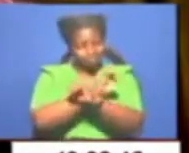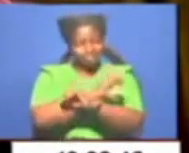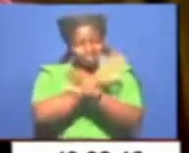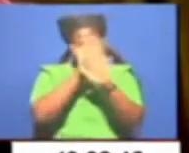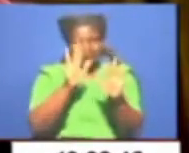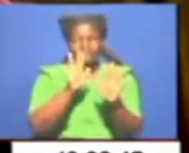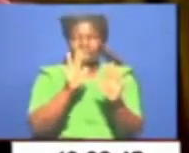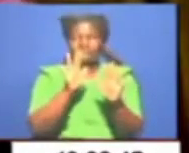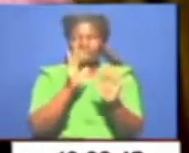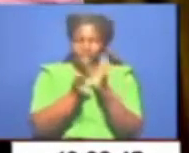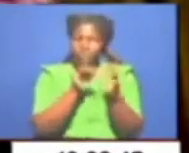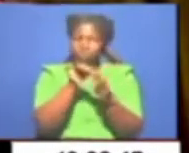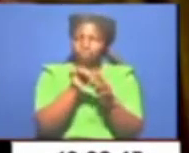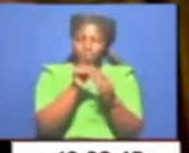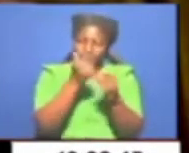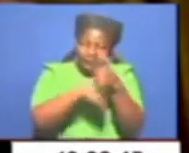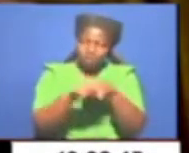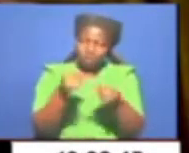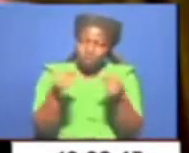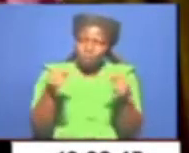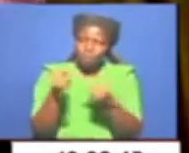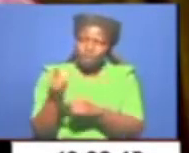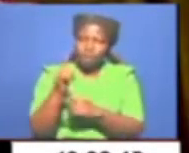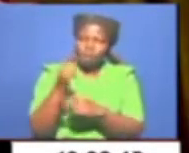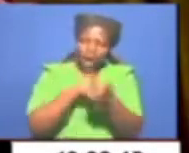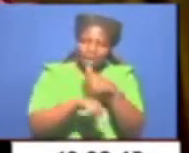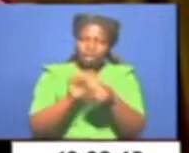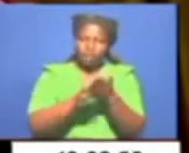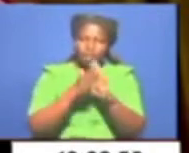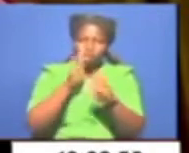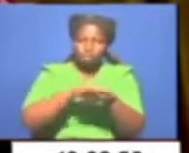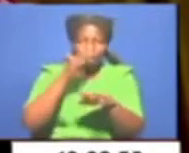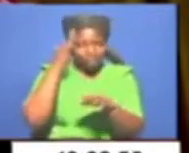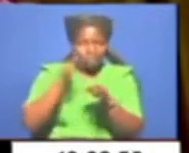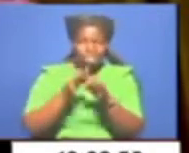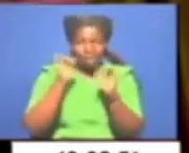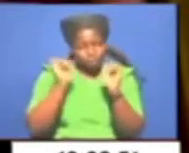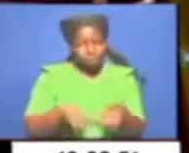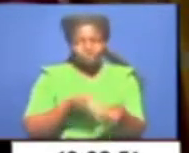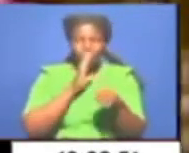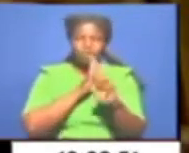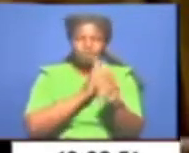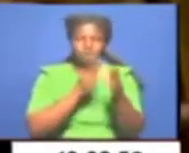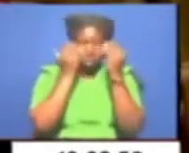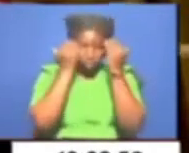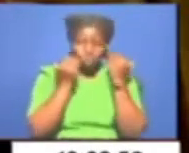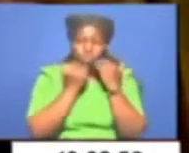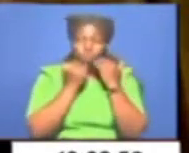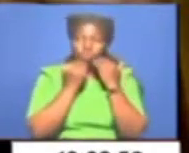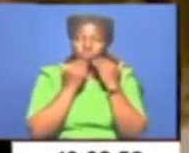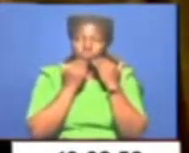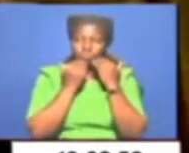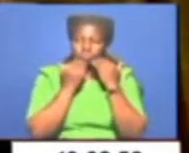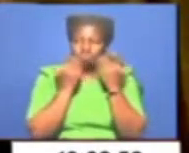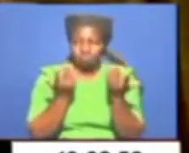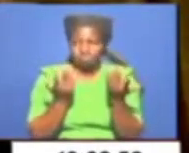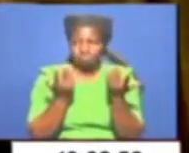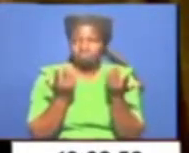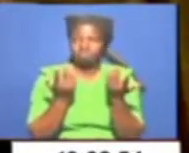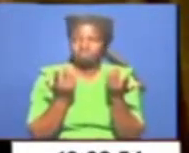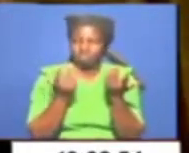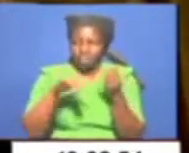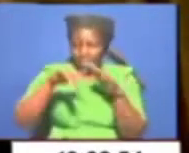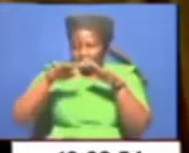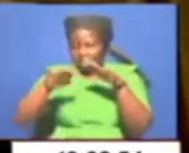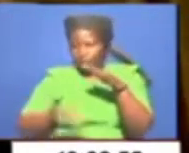act unlawfully, if you act without good faith, you can be sued. I know the lower courts wouldn't do anything different to what you've